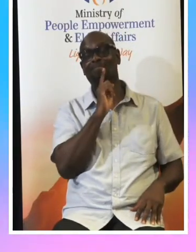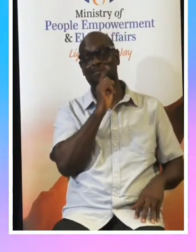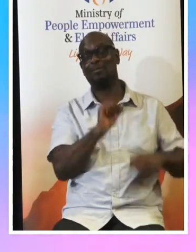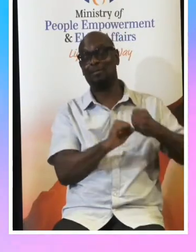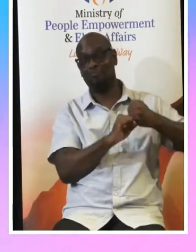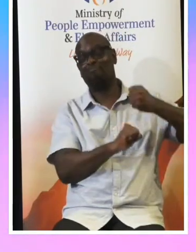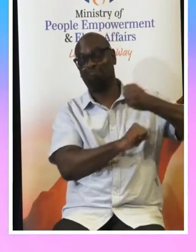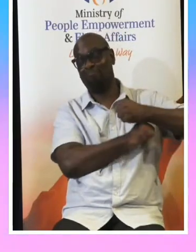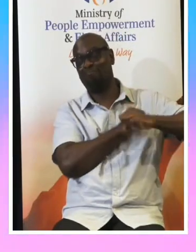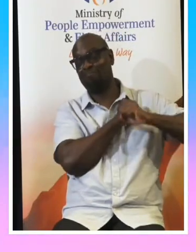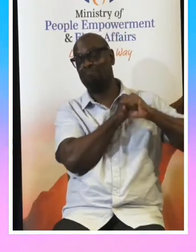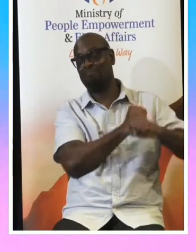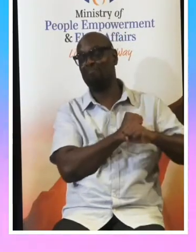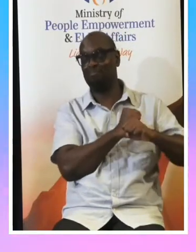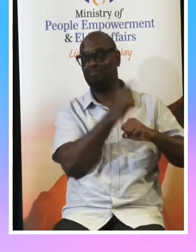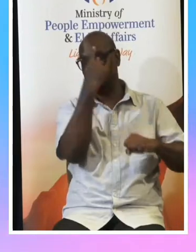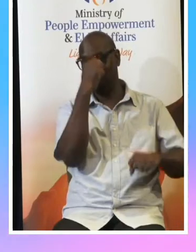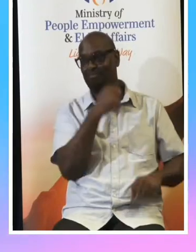we built a bond that